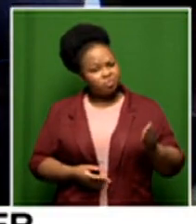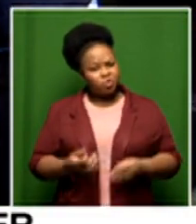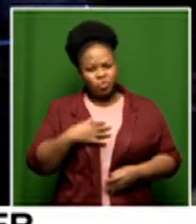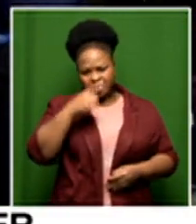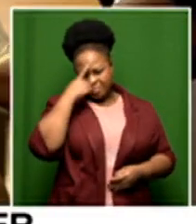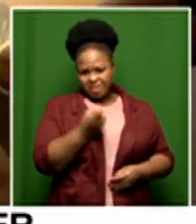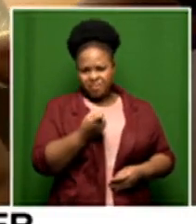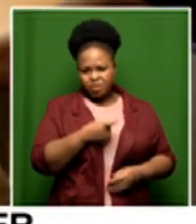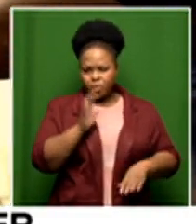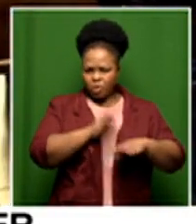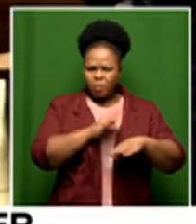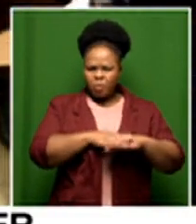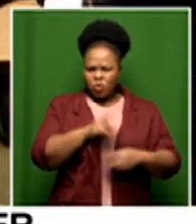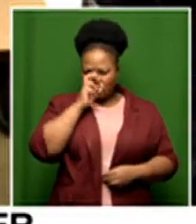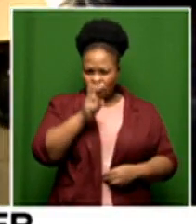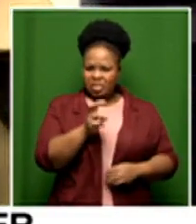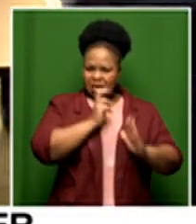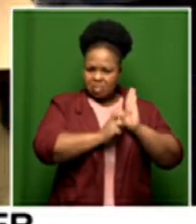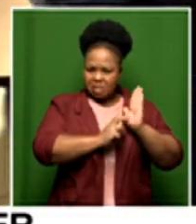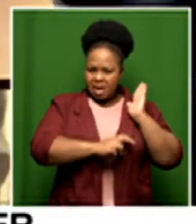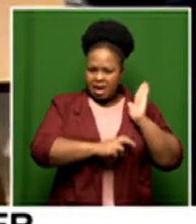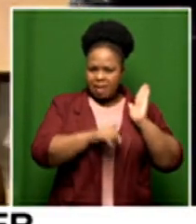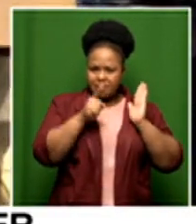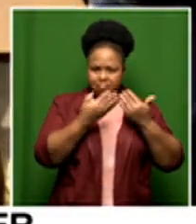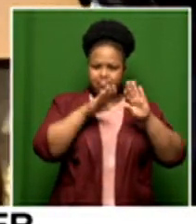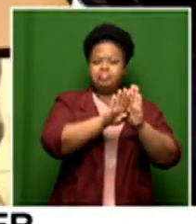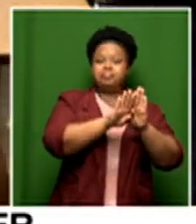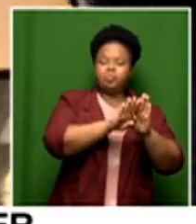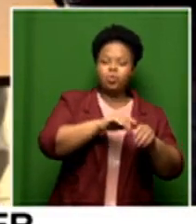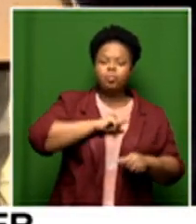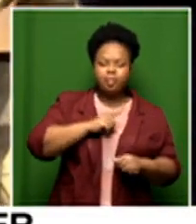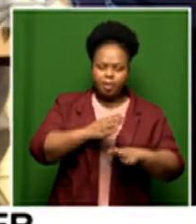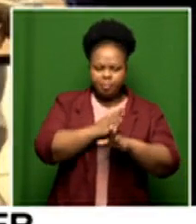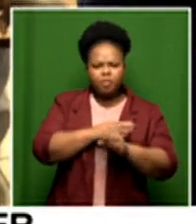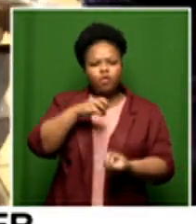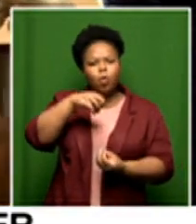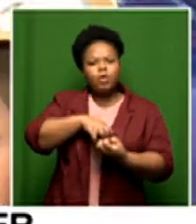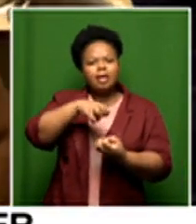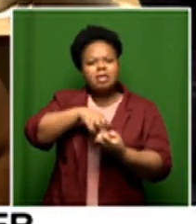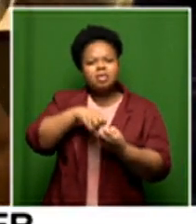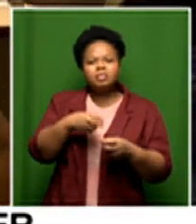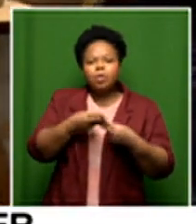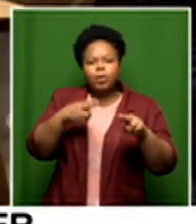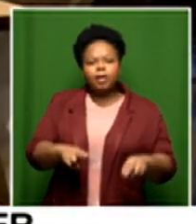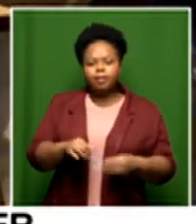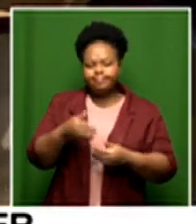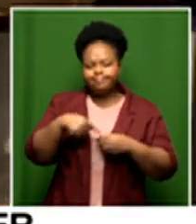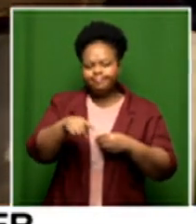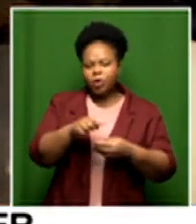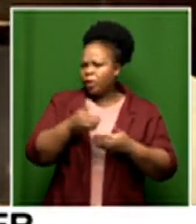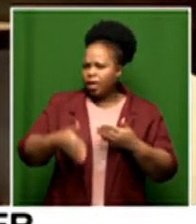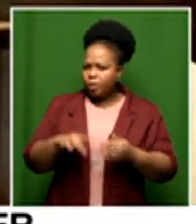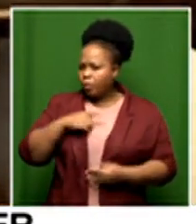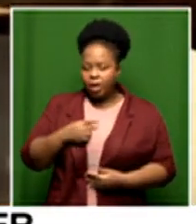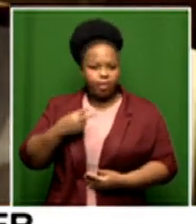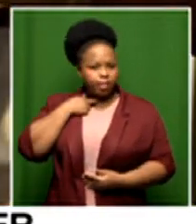that there should be calls for stricter regulations ahead of the Easter weekend? Because clearly we are seemingly not on